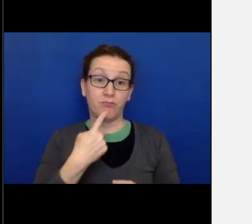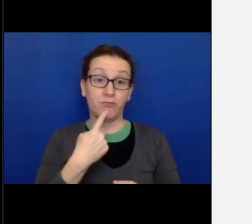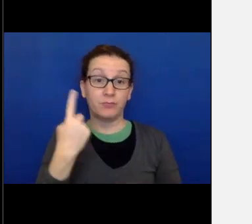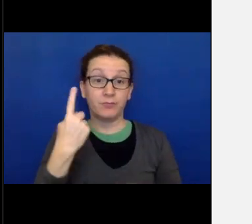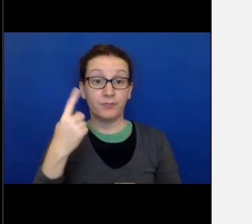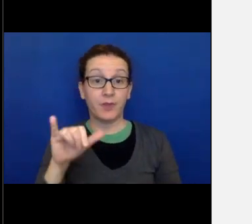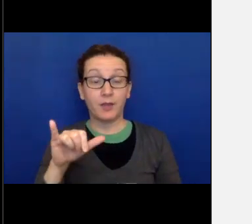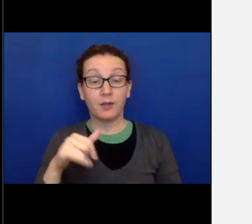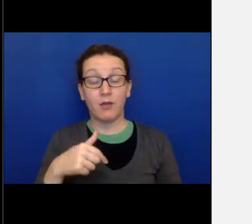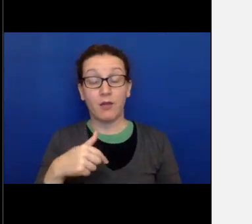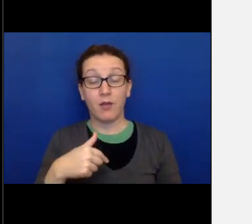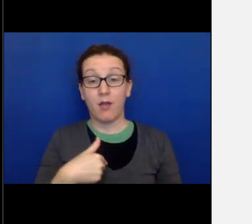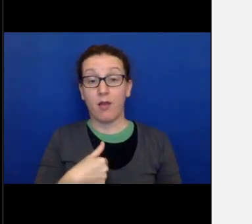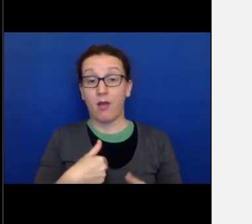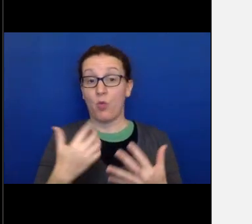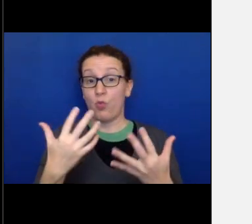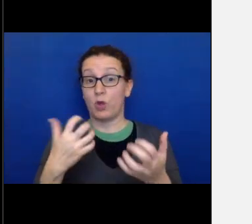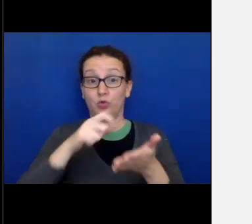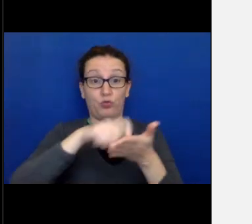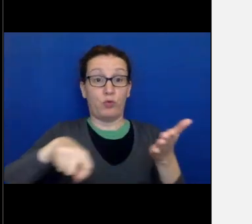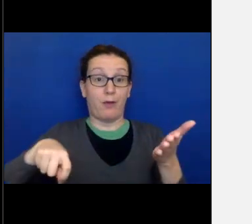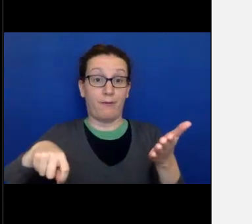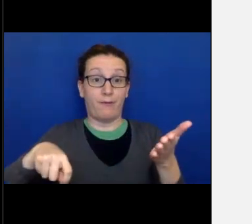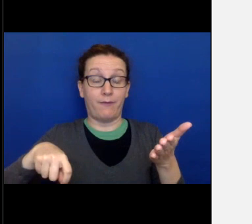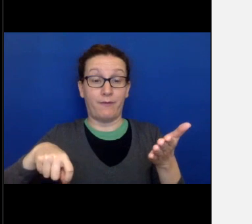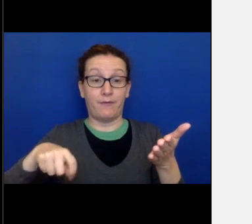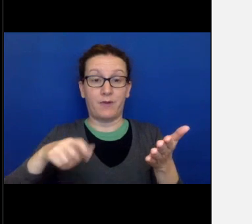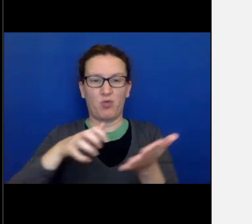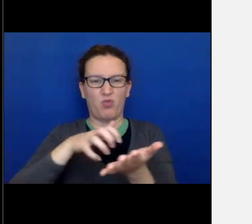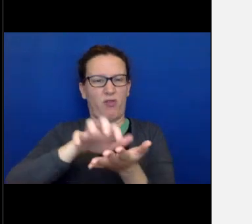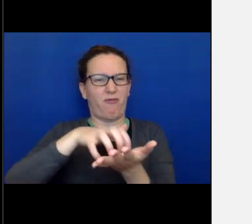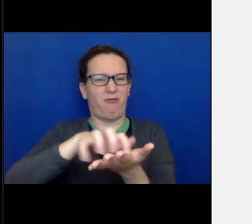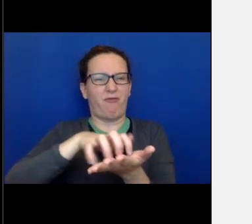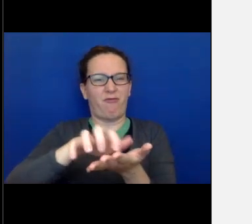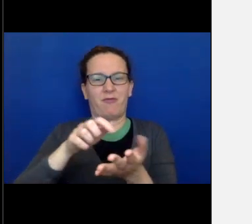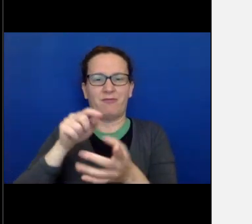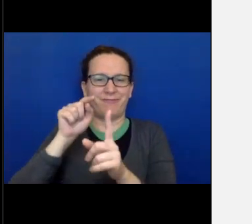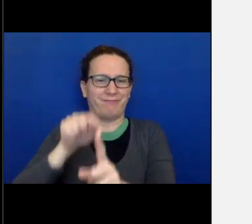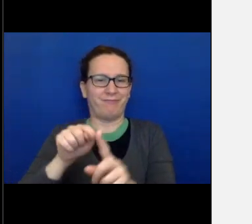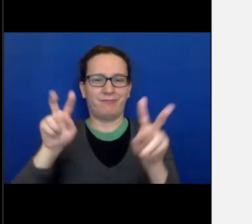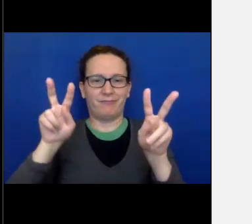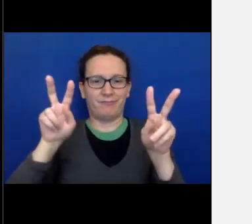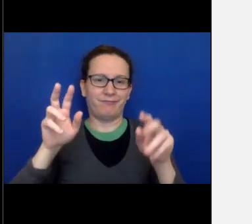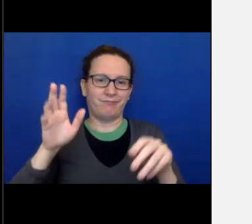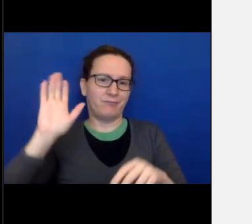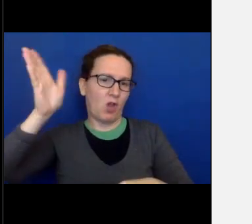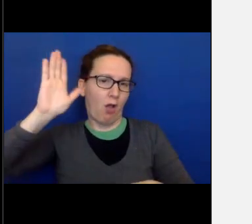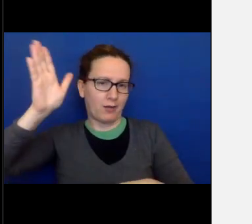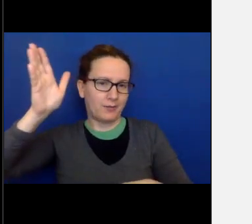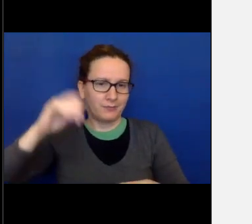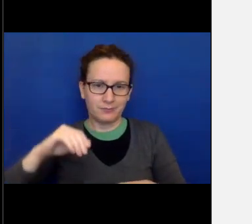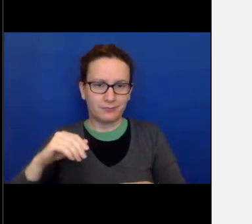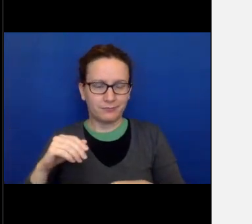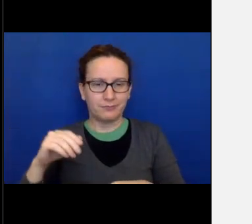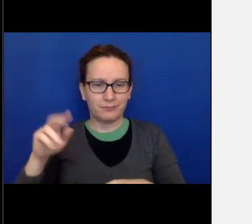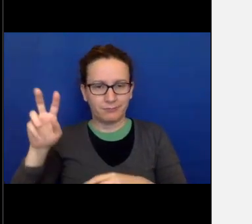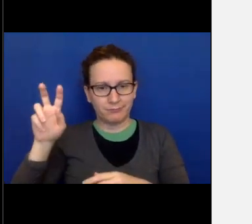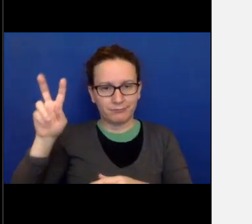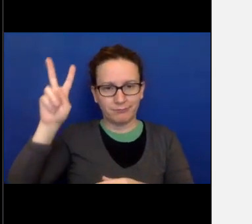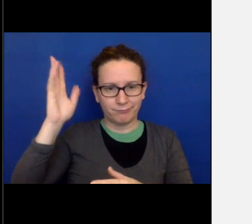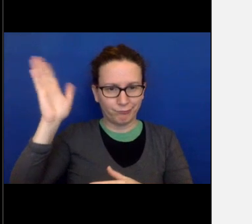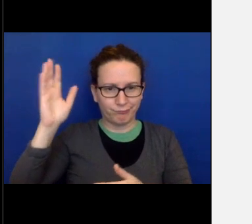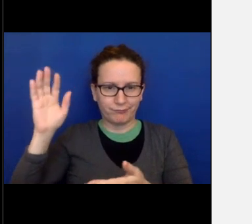want to draft up a rough draft of this particular talk that I've given. Or maybe I'll say, well, I want